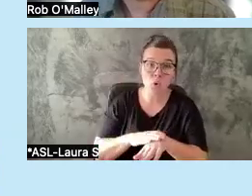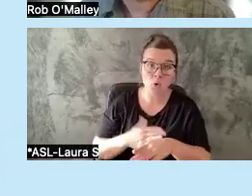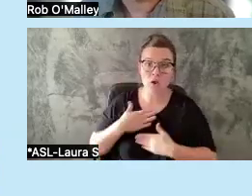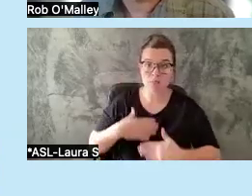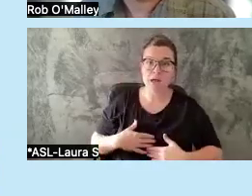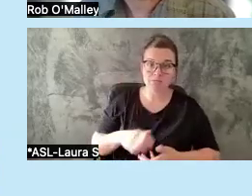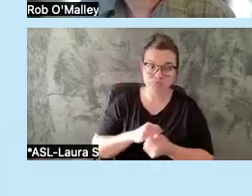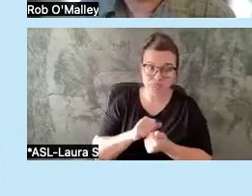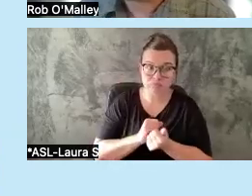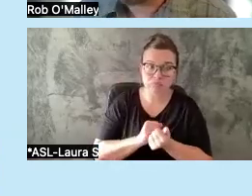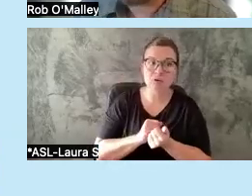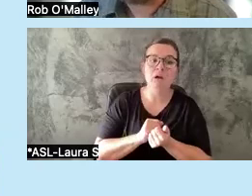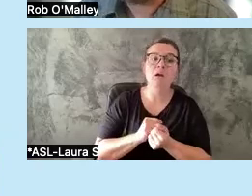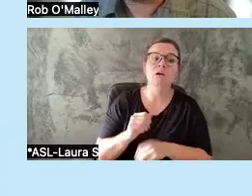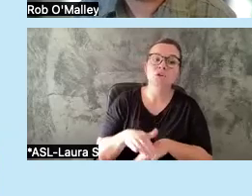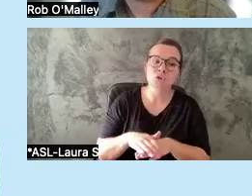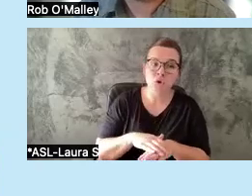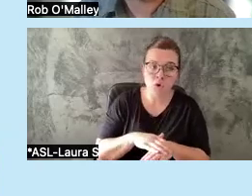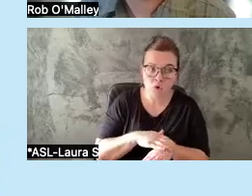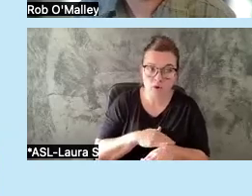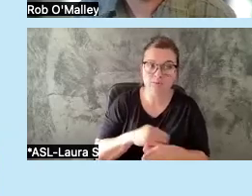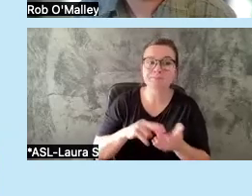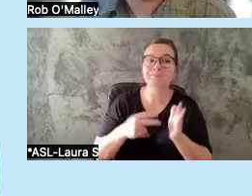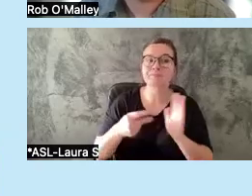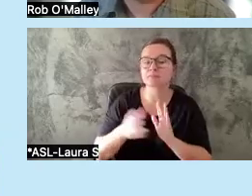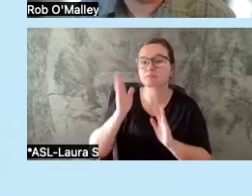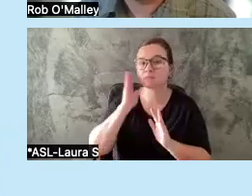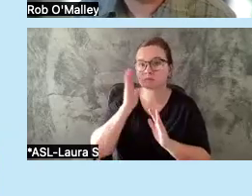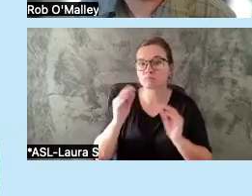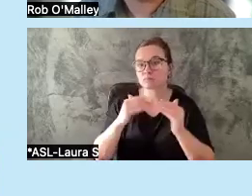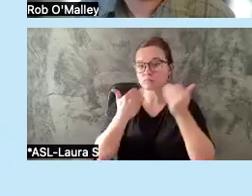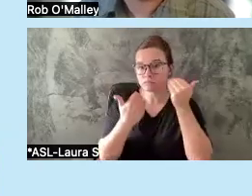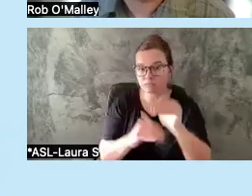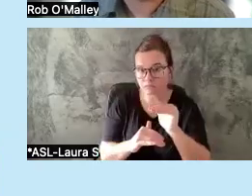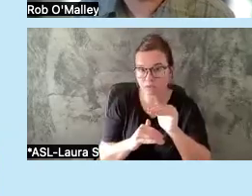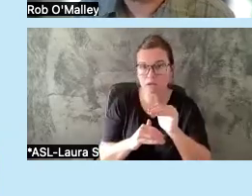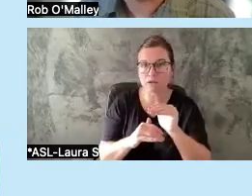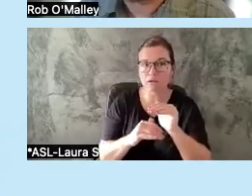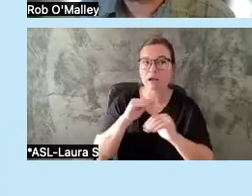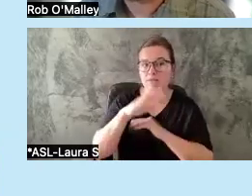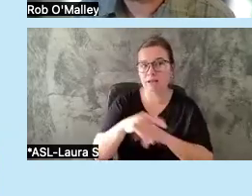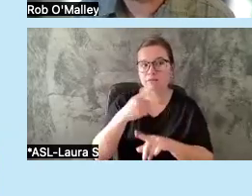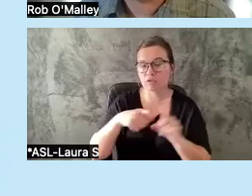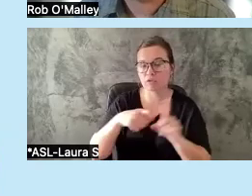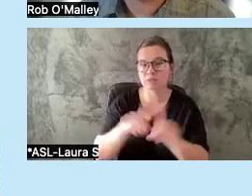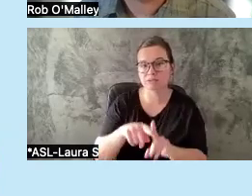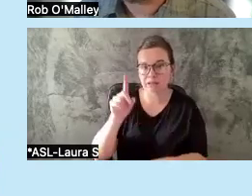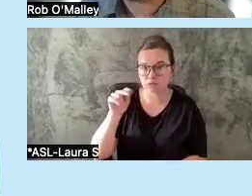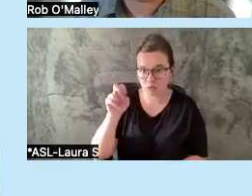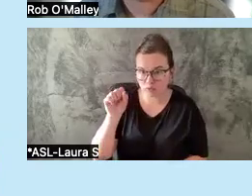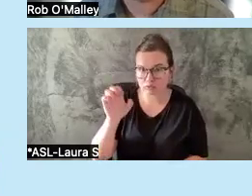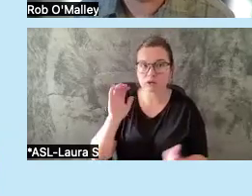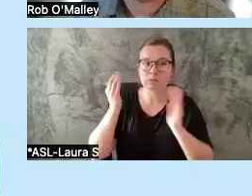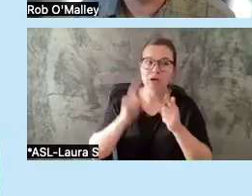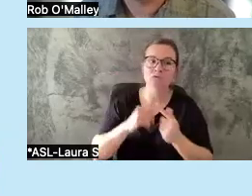convert codeine to morphine at a slower rate, meaning that they will get a very limited effect from the same dose relative to a